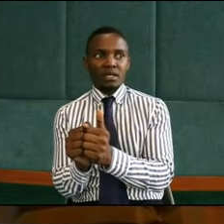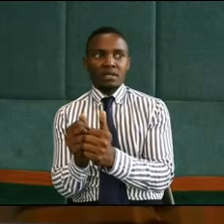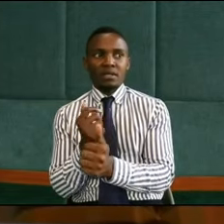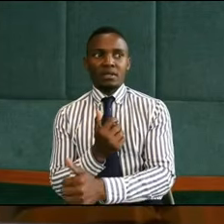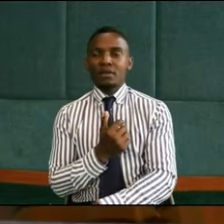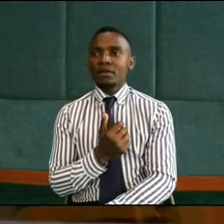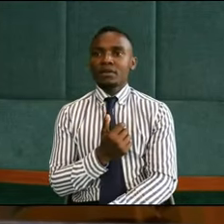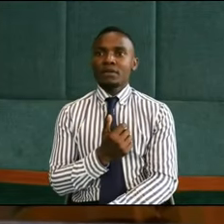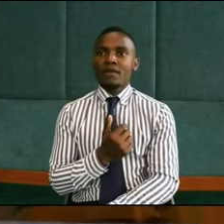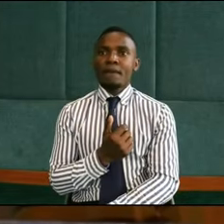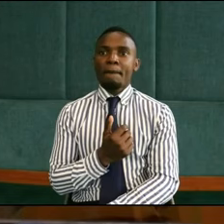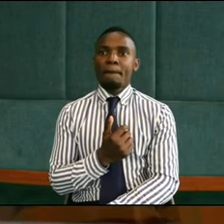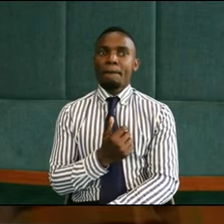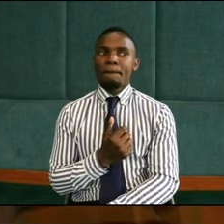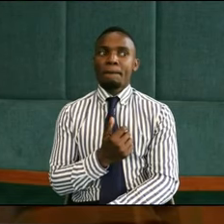Out of ten lepers.